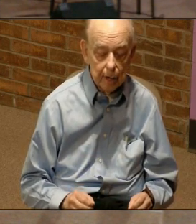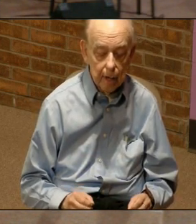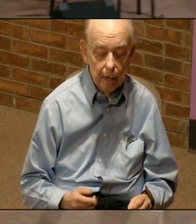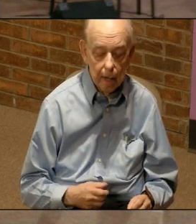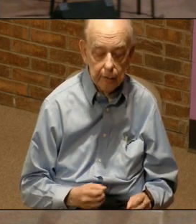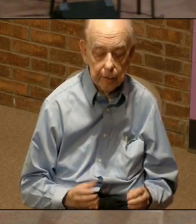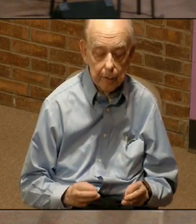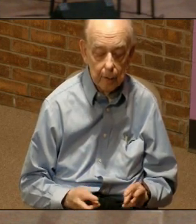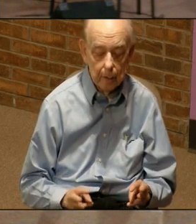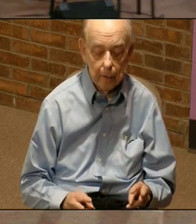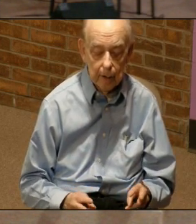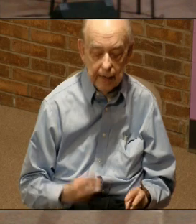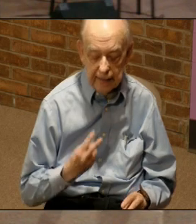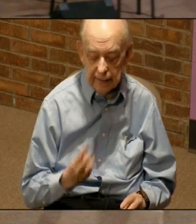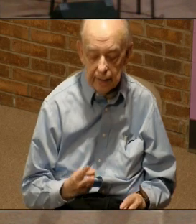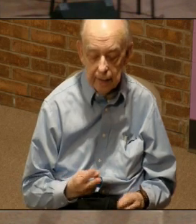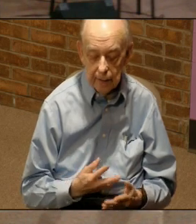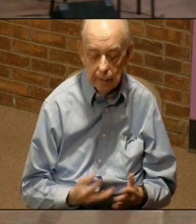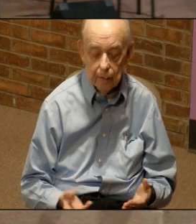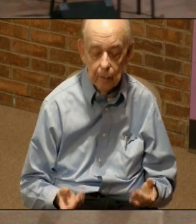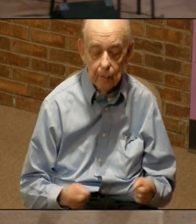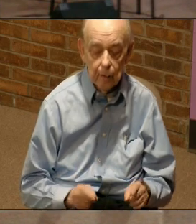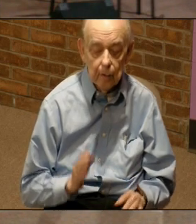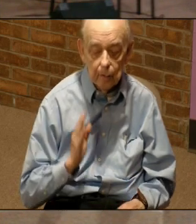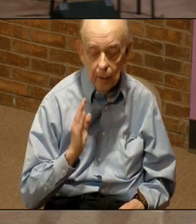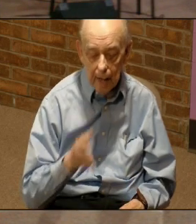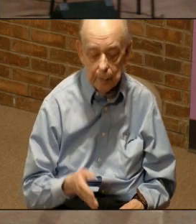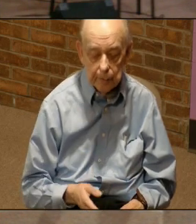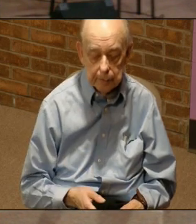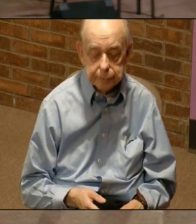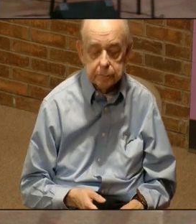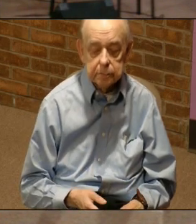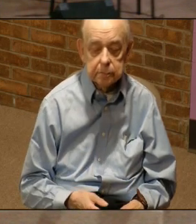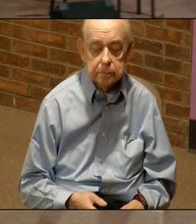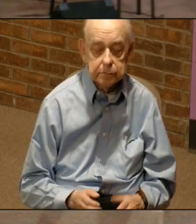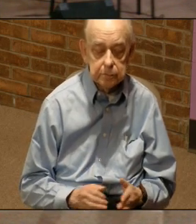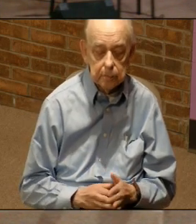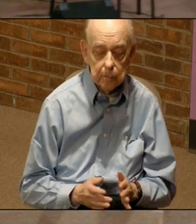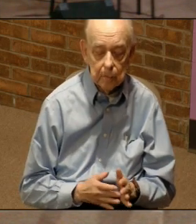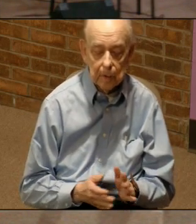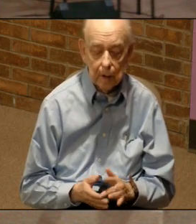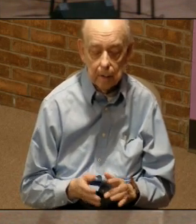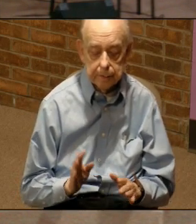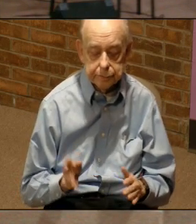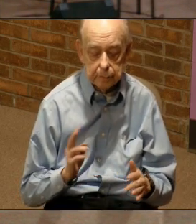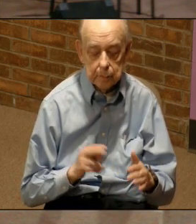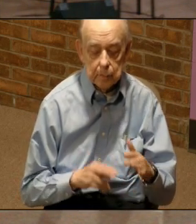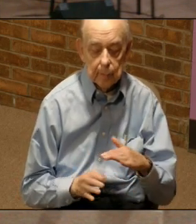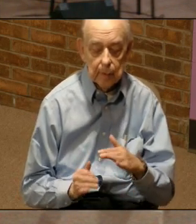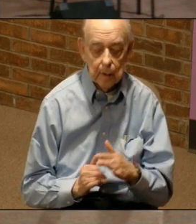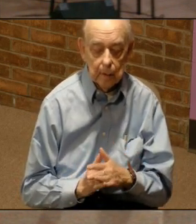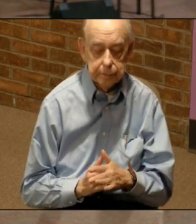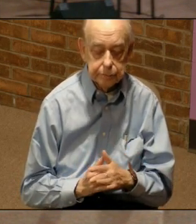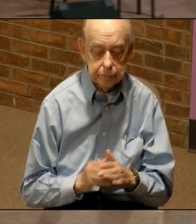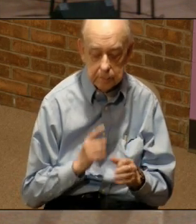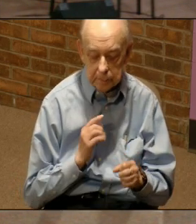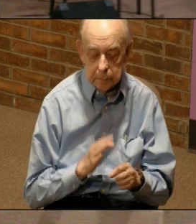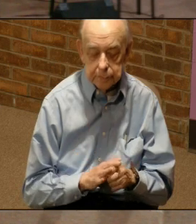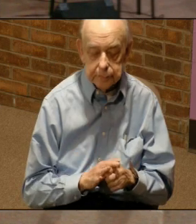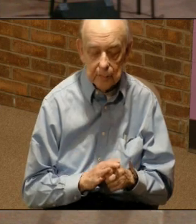things that we see coming, things that we've already seen happened, that Jesus had prophesied, had